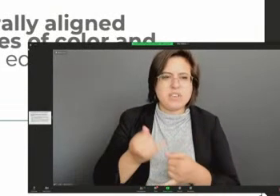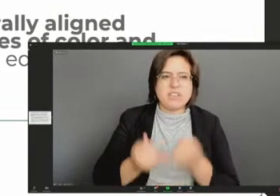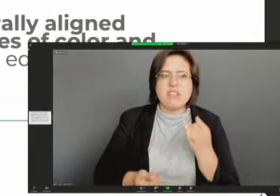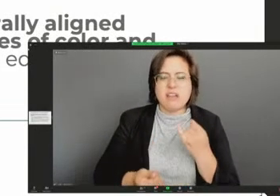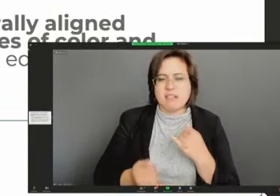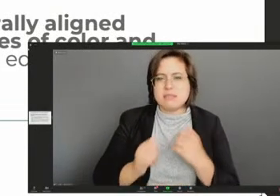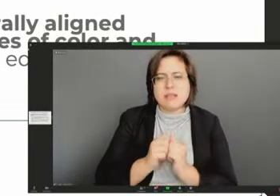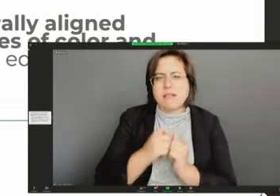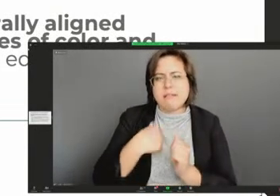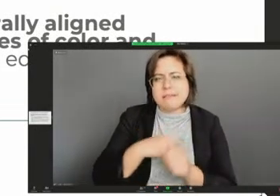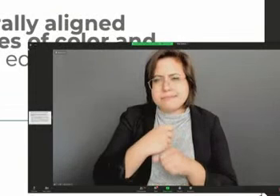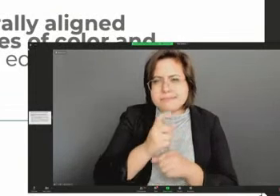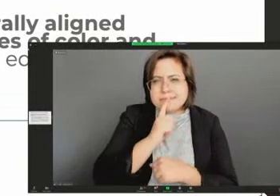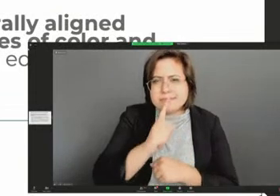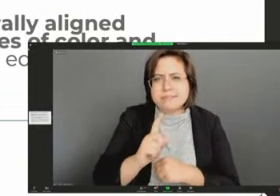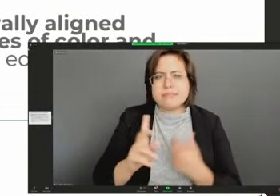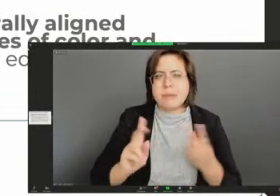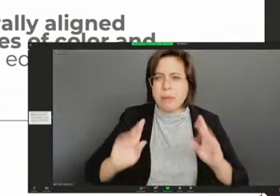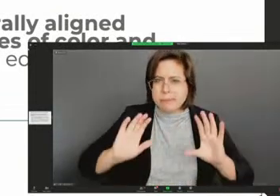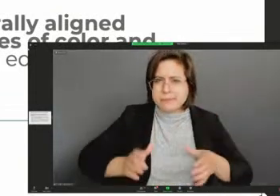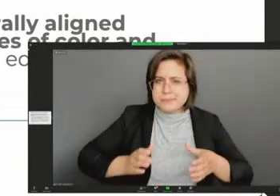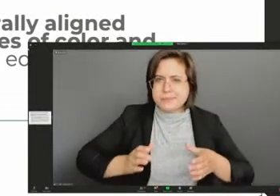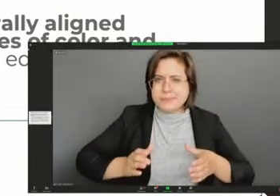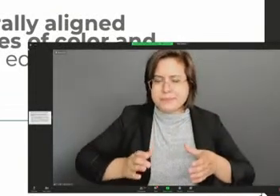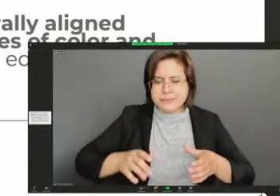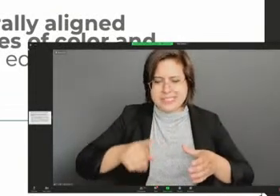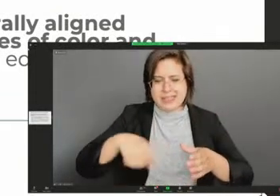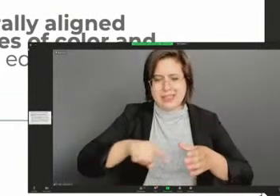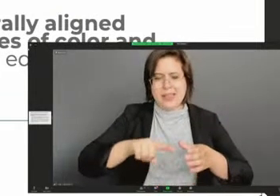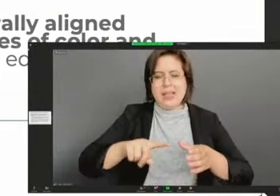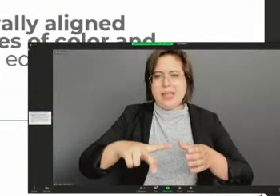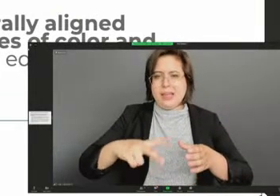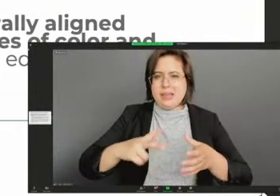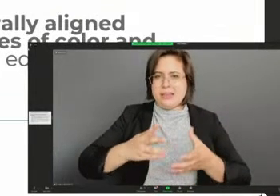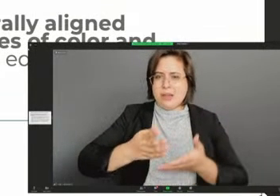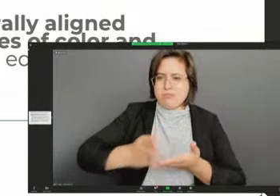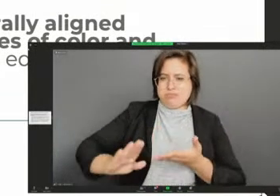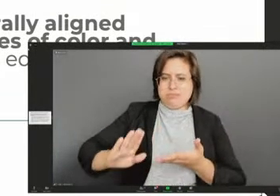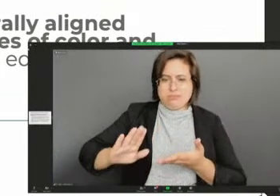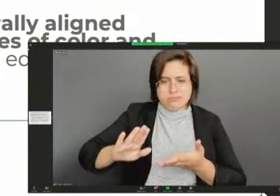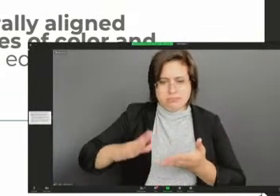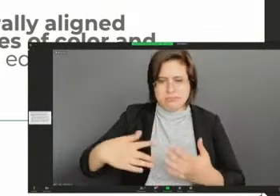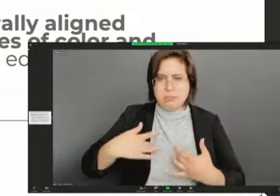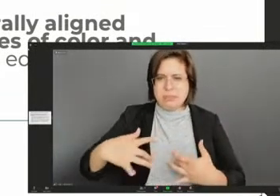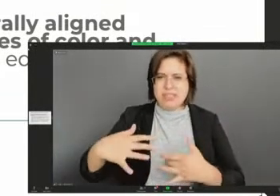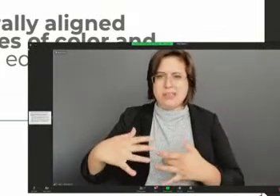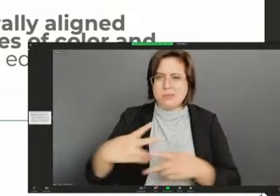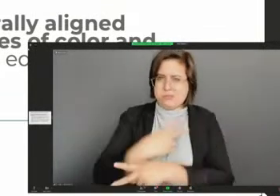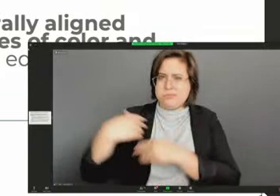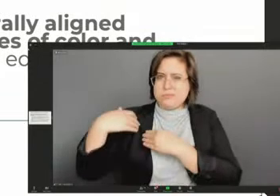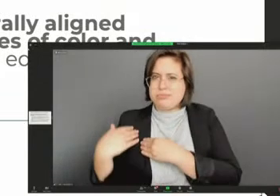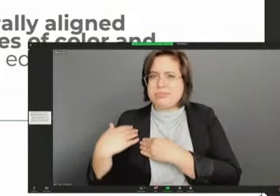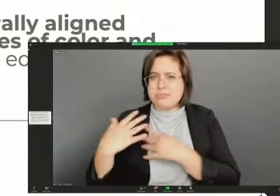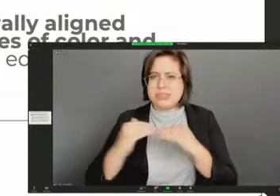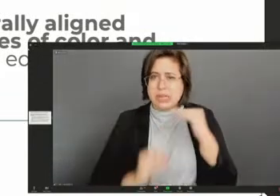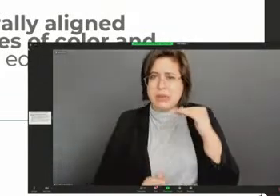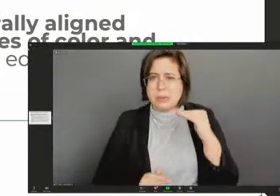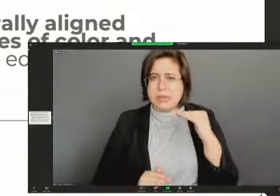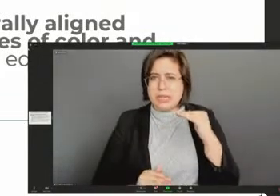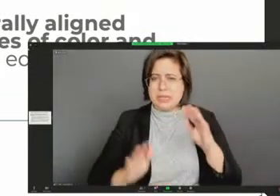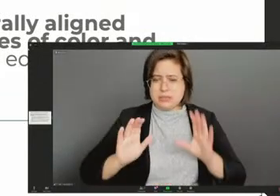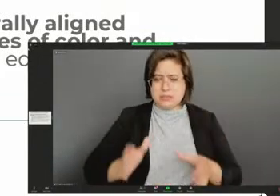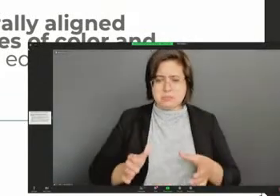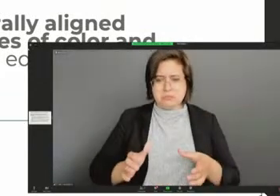sure that the population that are disproportionately carrying the burden of inequities, that they know where